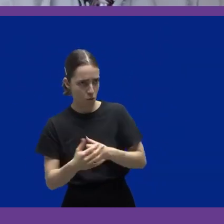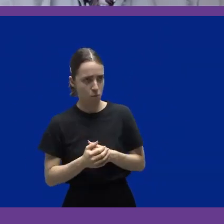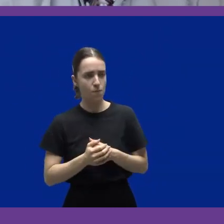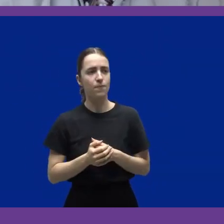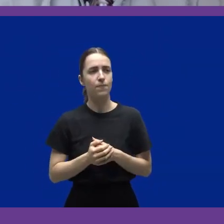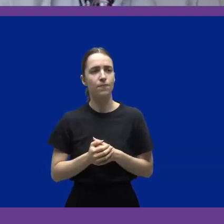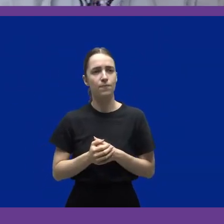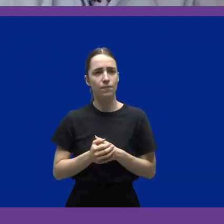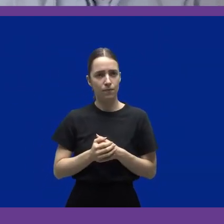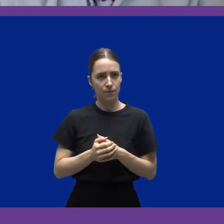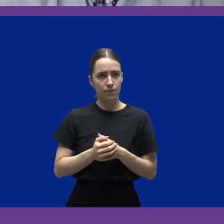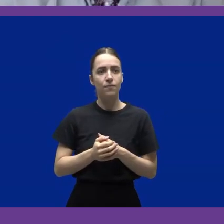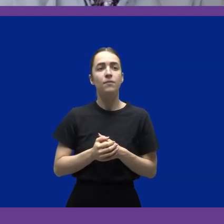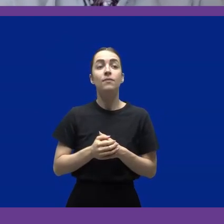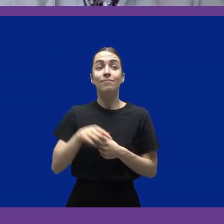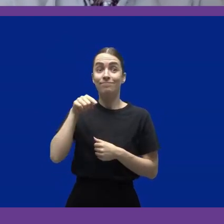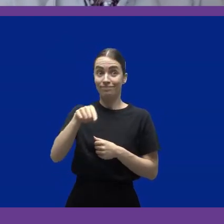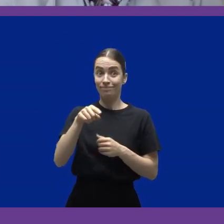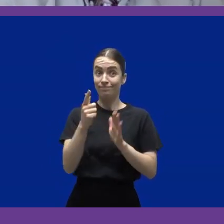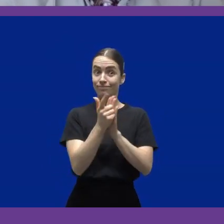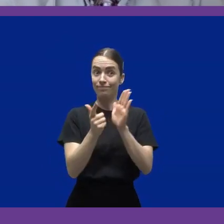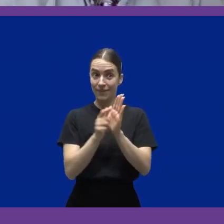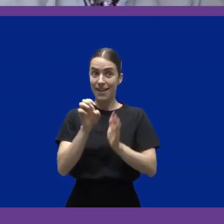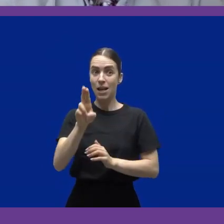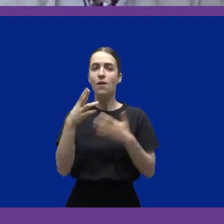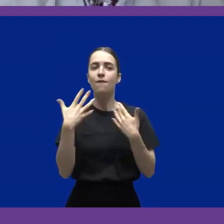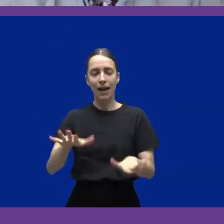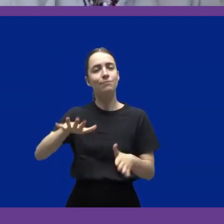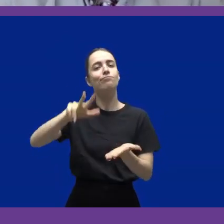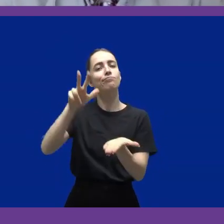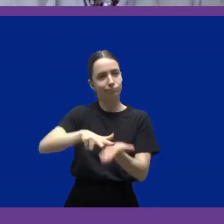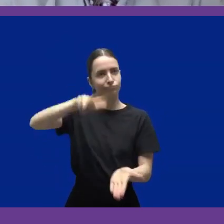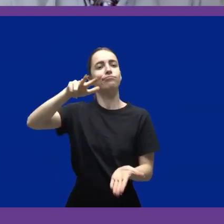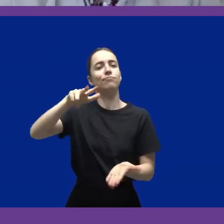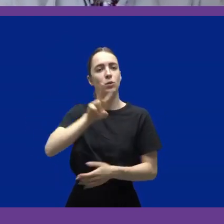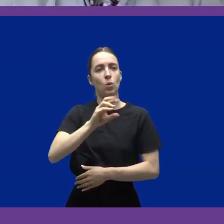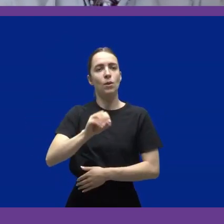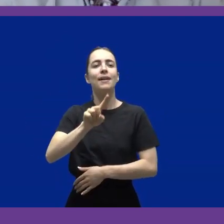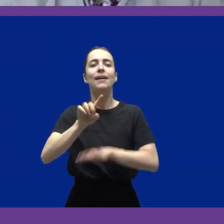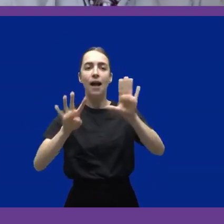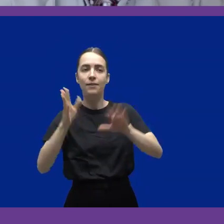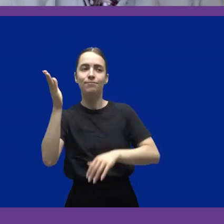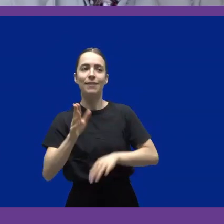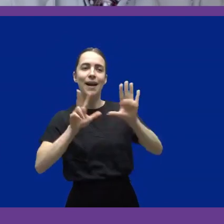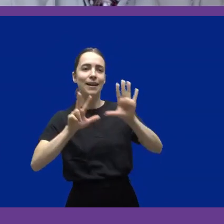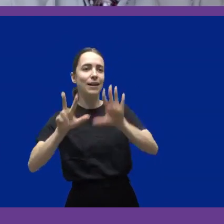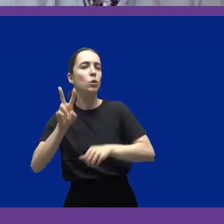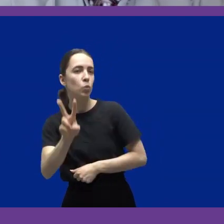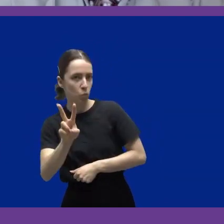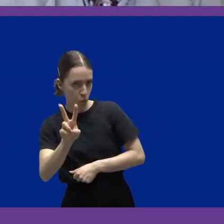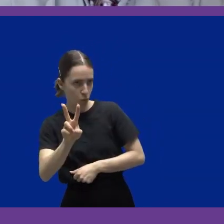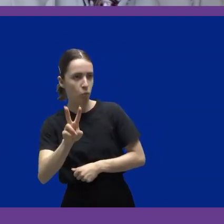The transposition deadline by member states was June 2022. We are in the presence of a directive. As you know, a